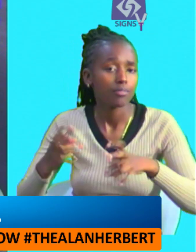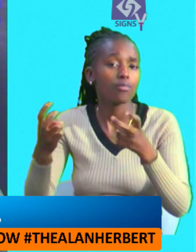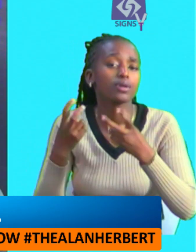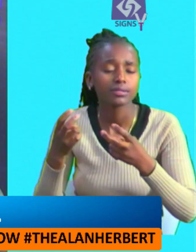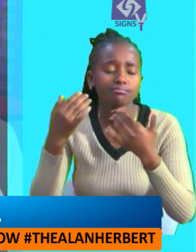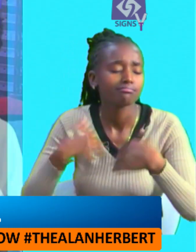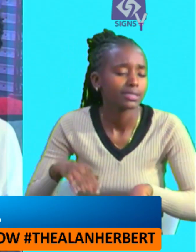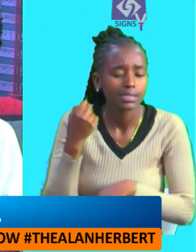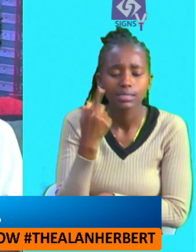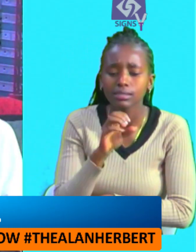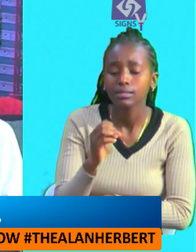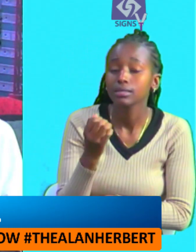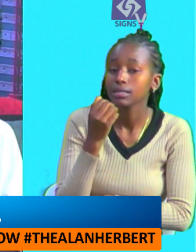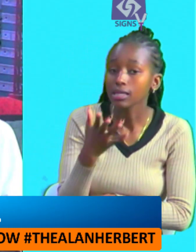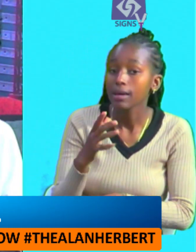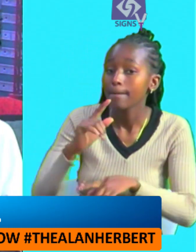nini.